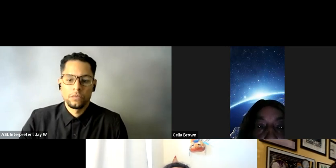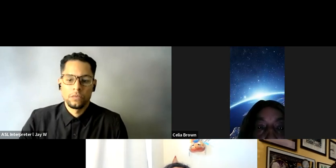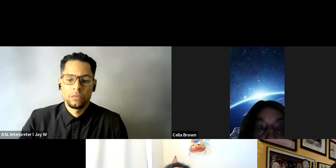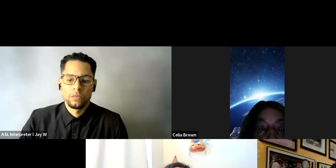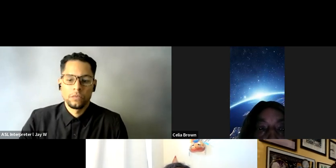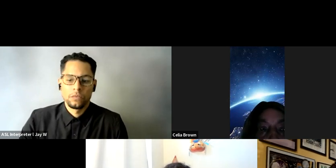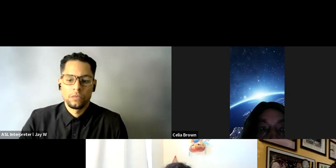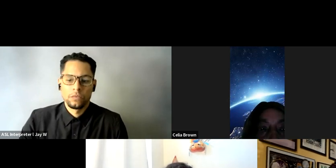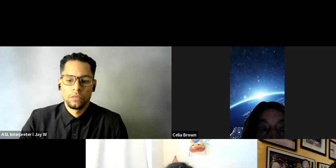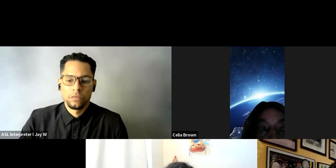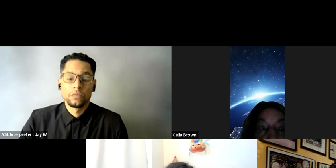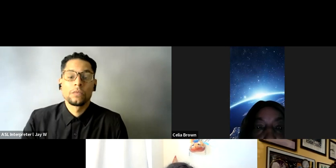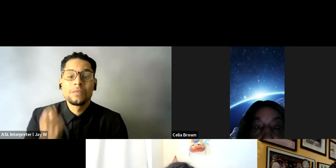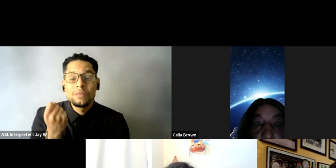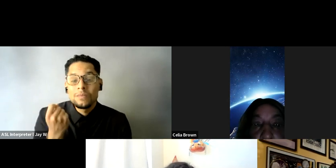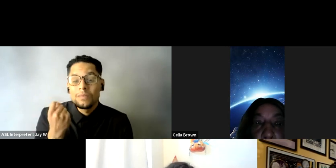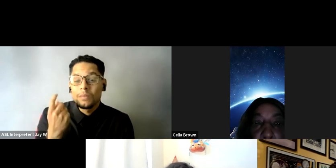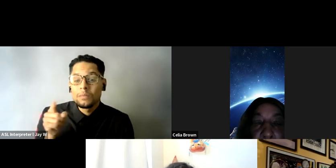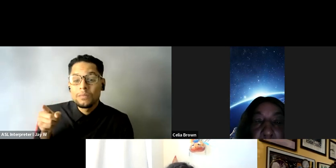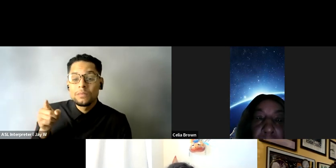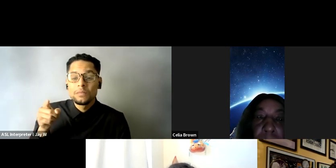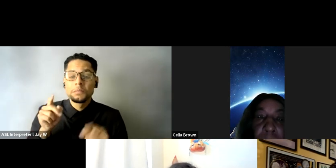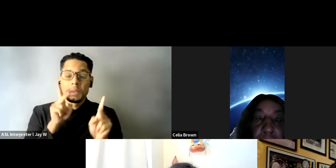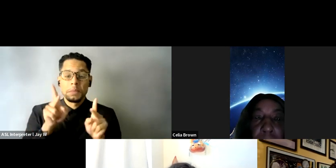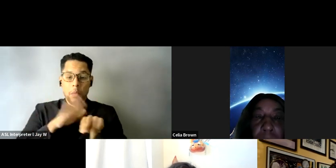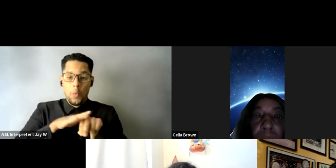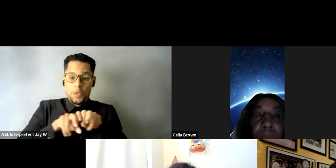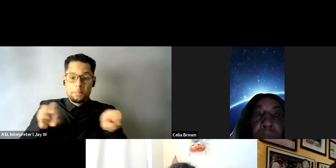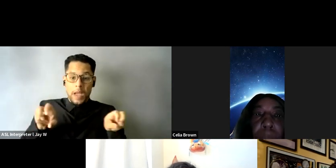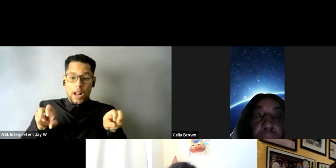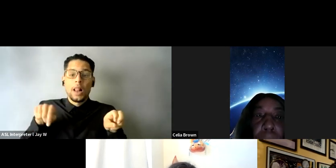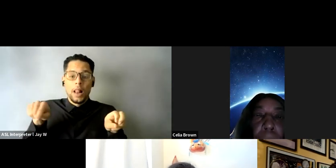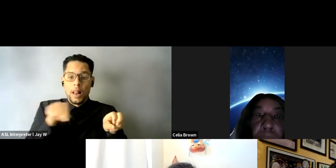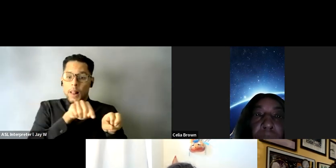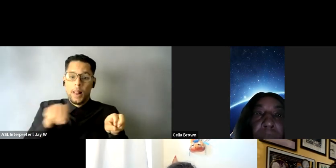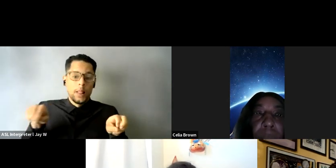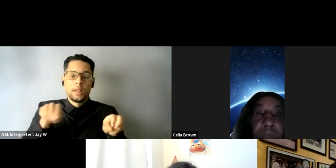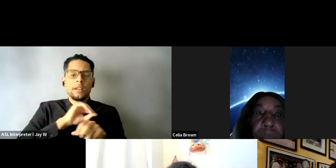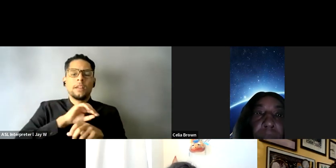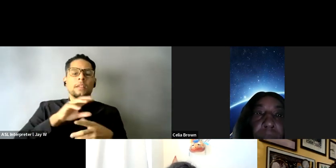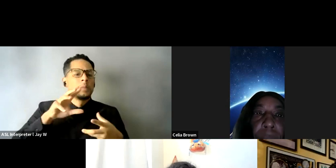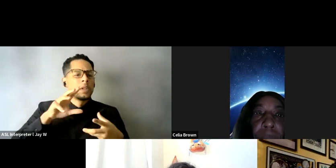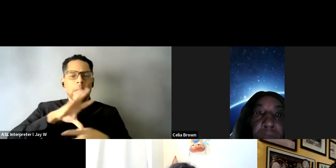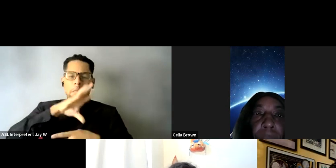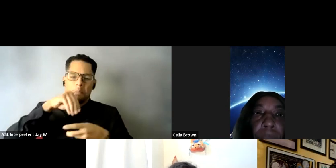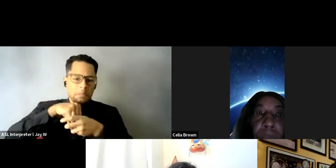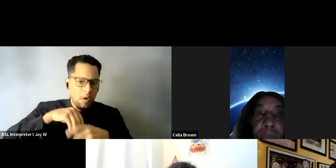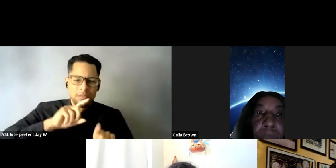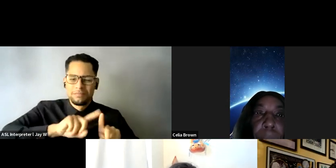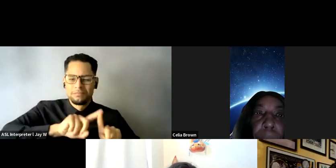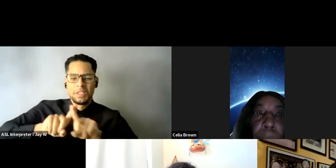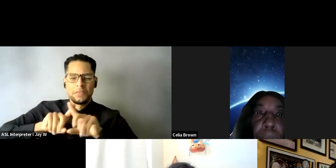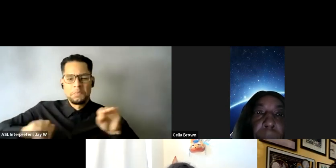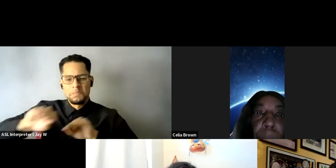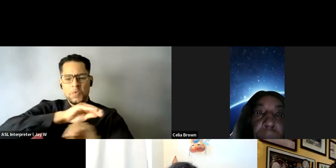kind of say that everyone on this panel has been a part of various movements and